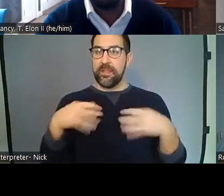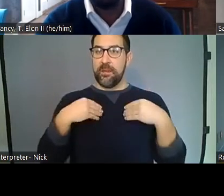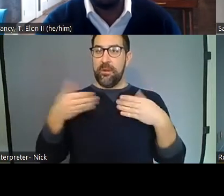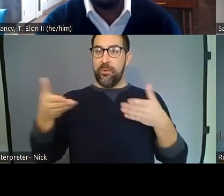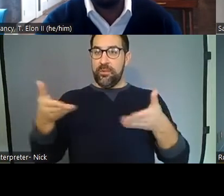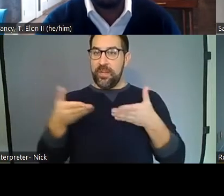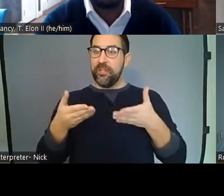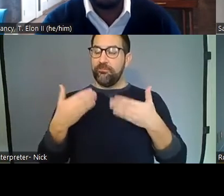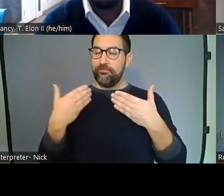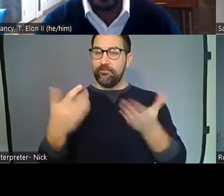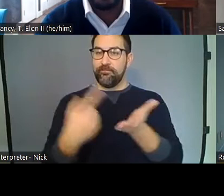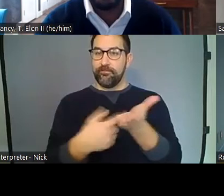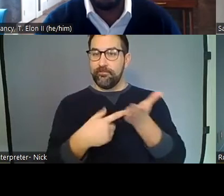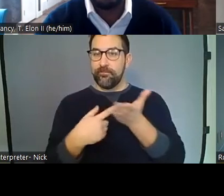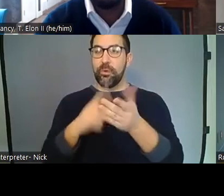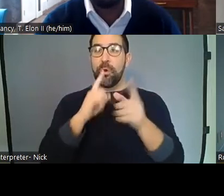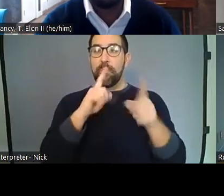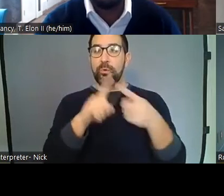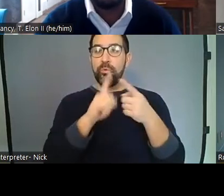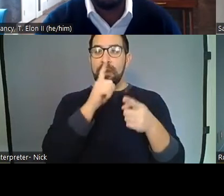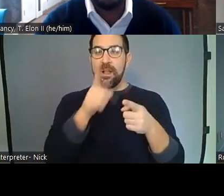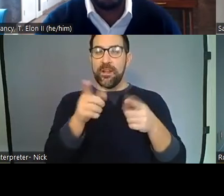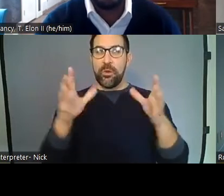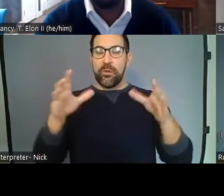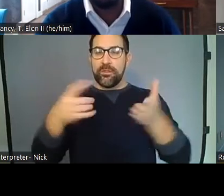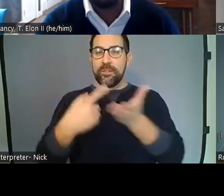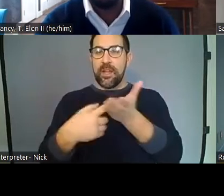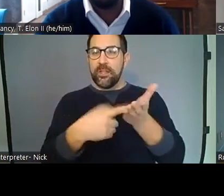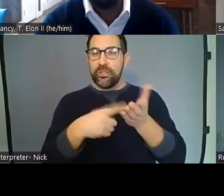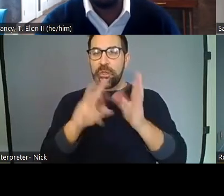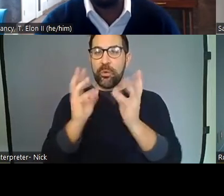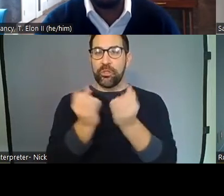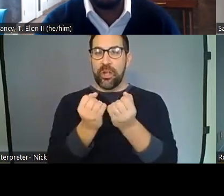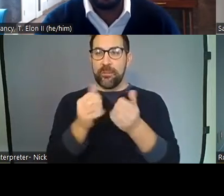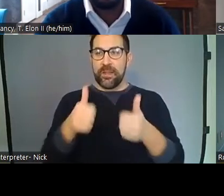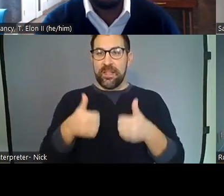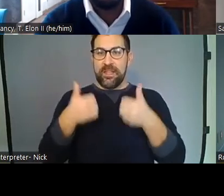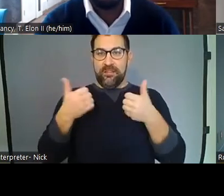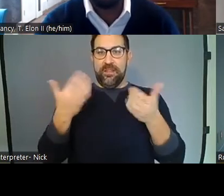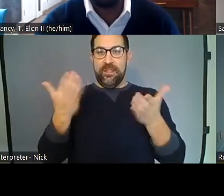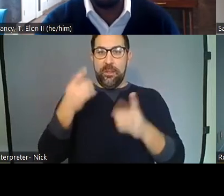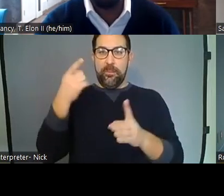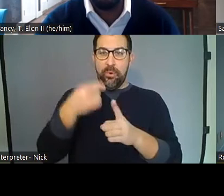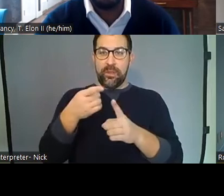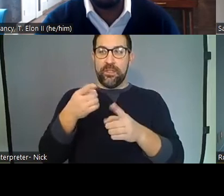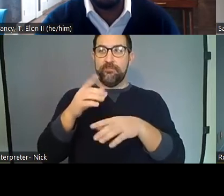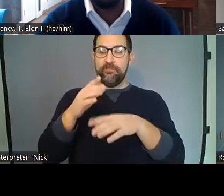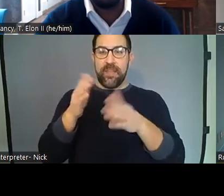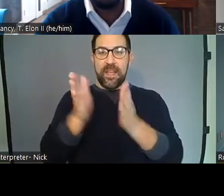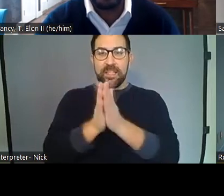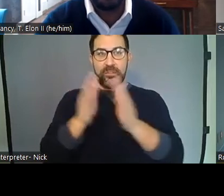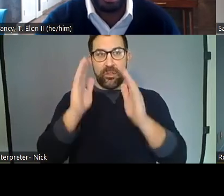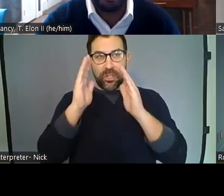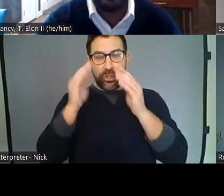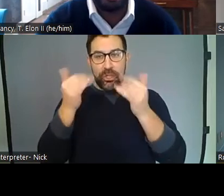invitation. Responding to Reality is a conversation series that lives in the center to call our attention to current moments